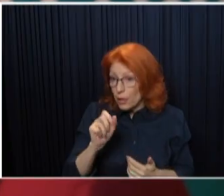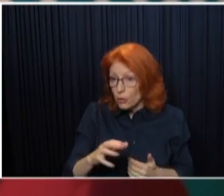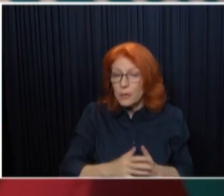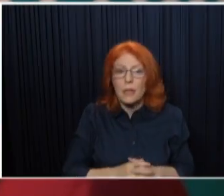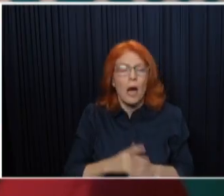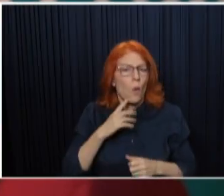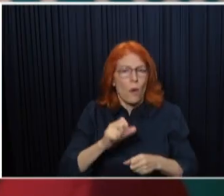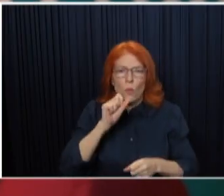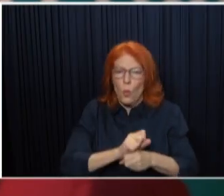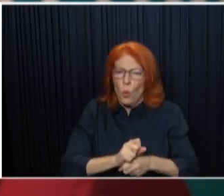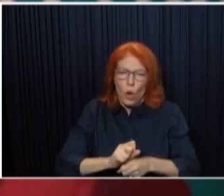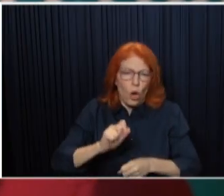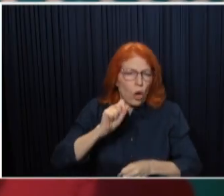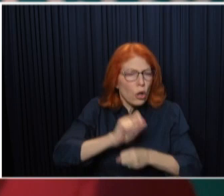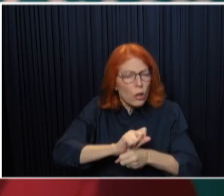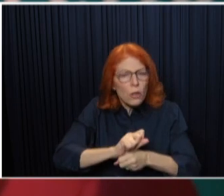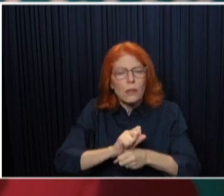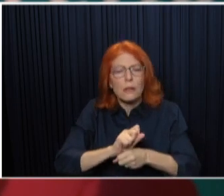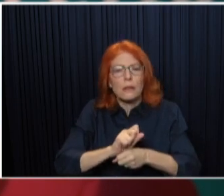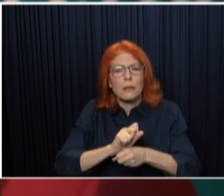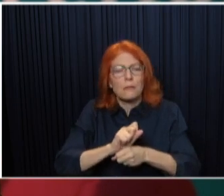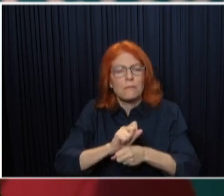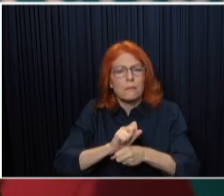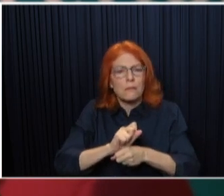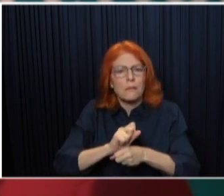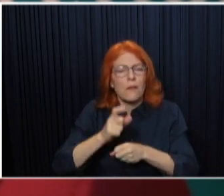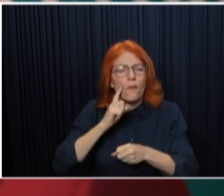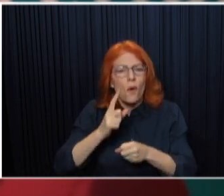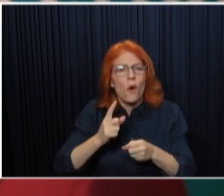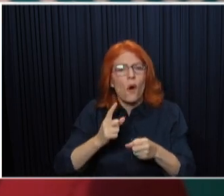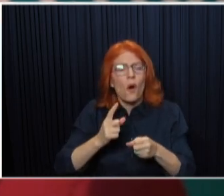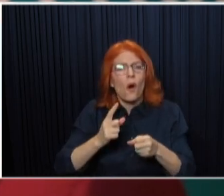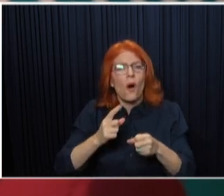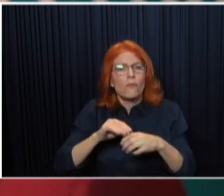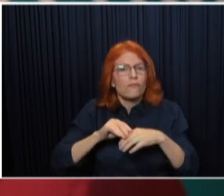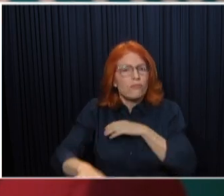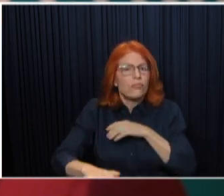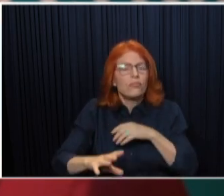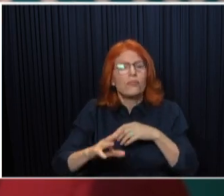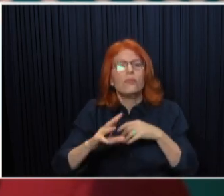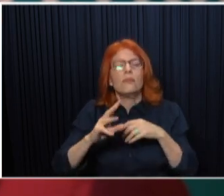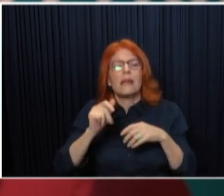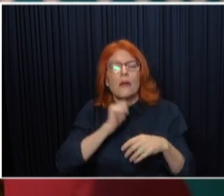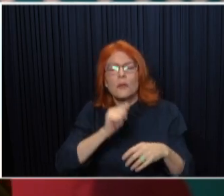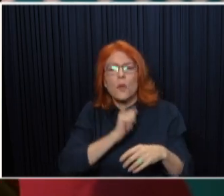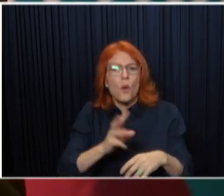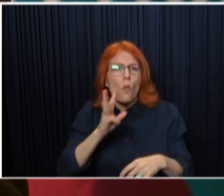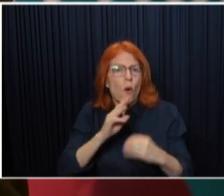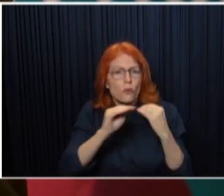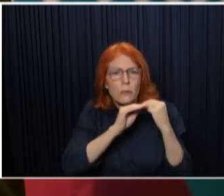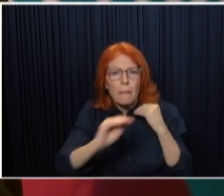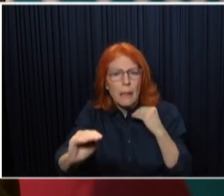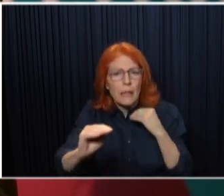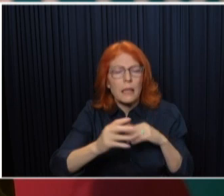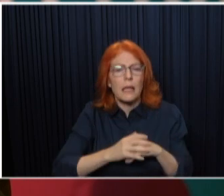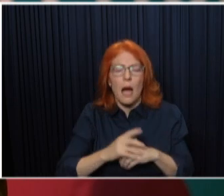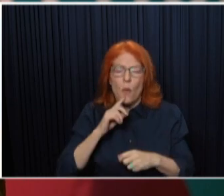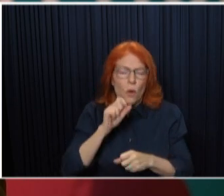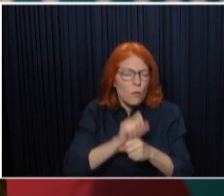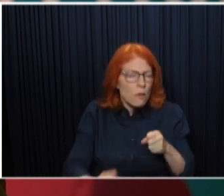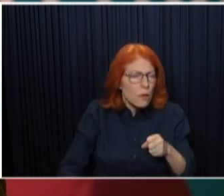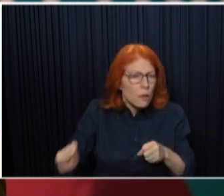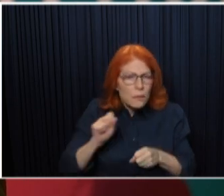work extremely hard to affect Arizona's water stability. I will work extremely